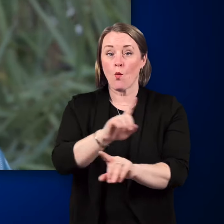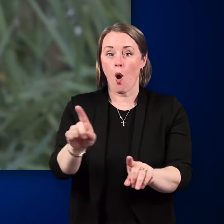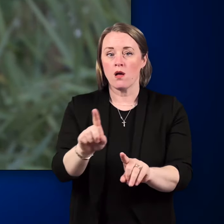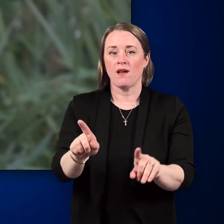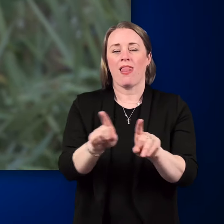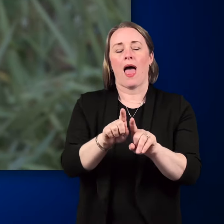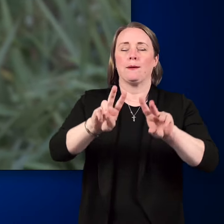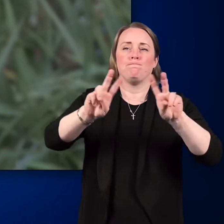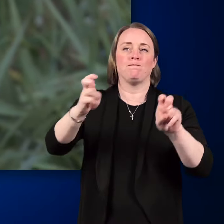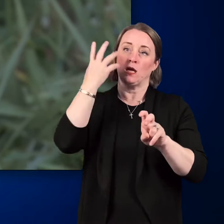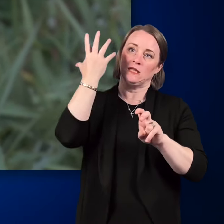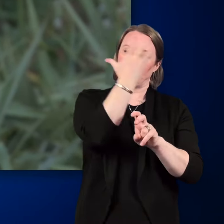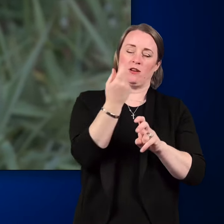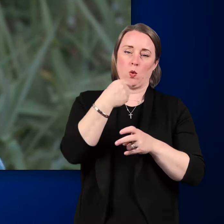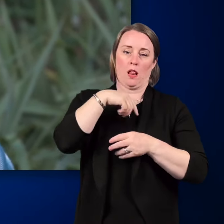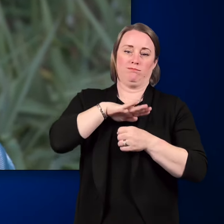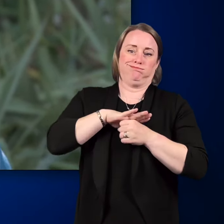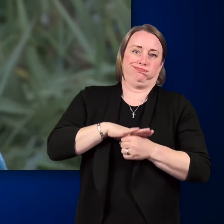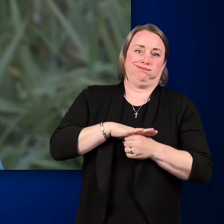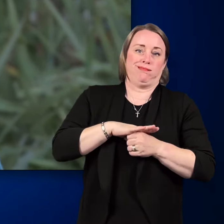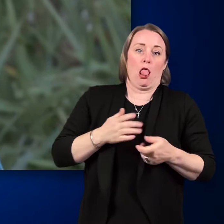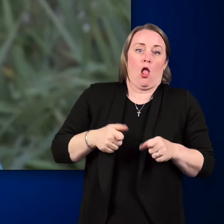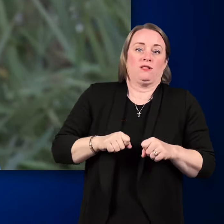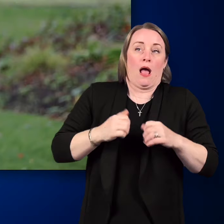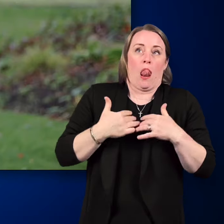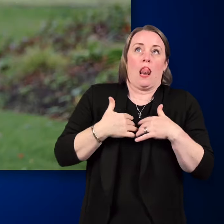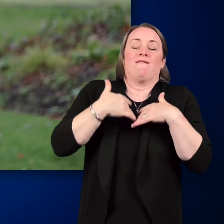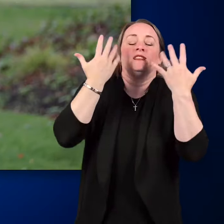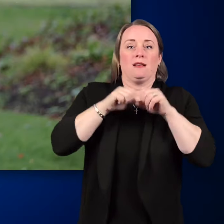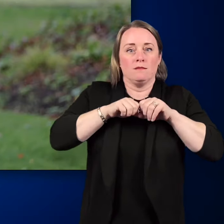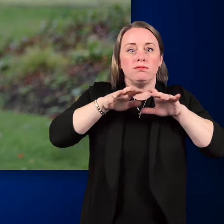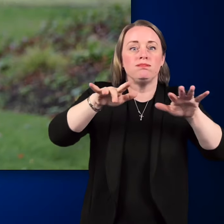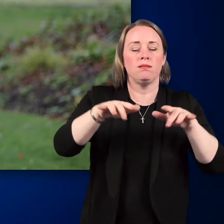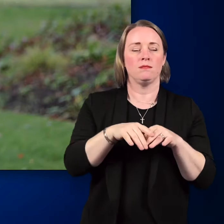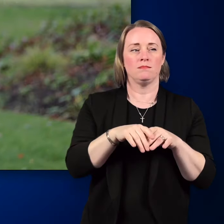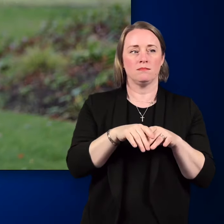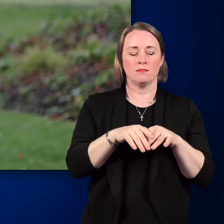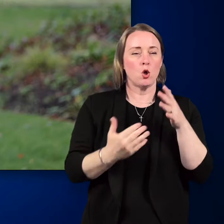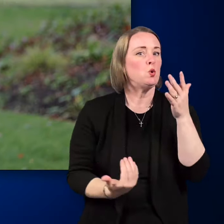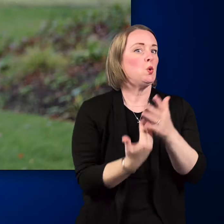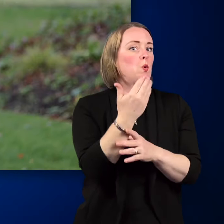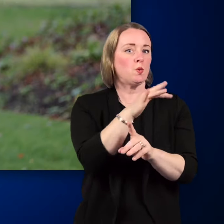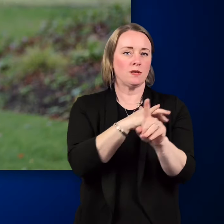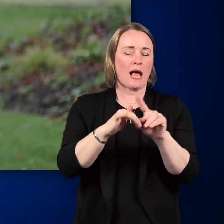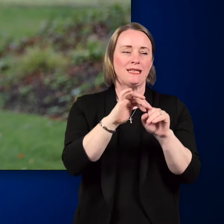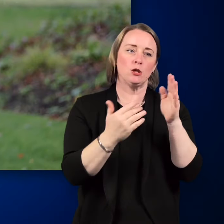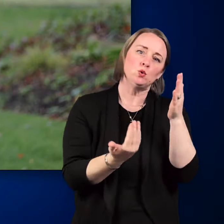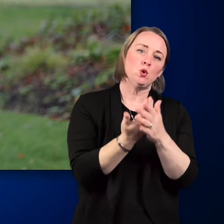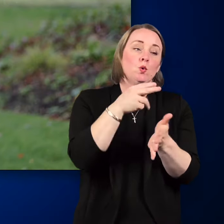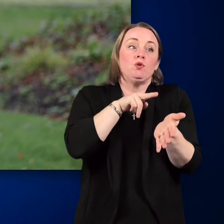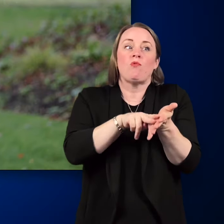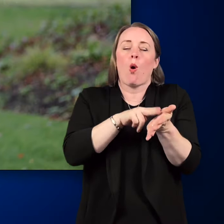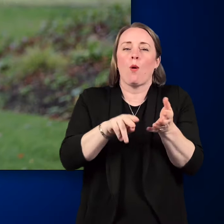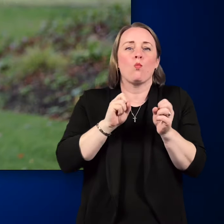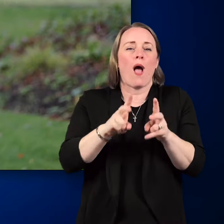is lifted in our lives and in society? What might a new normal